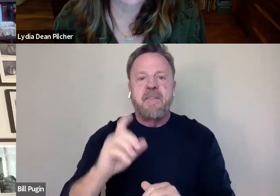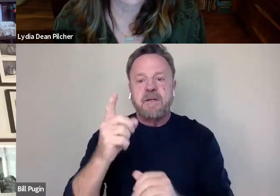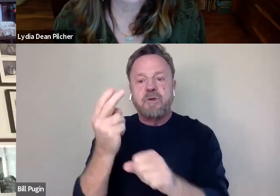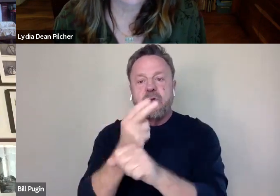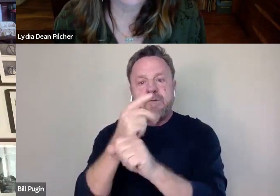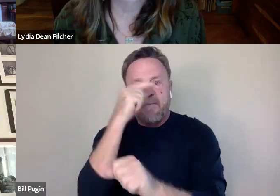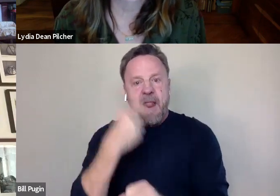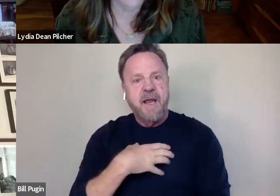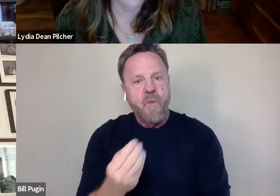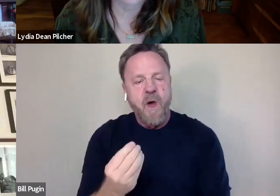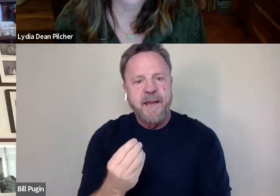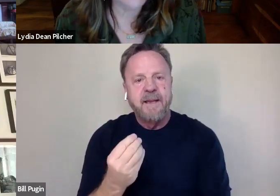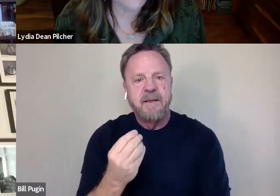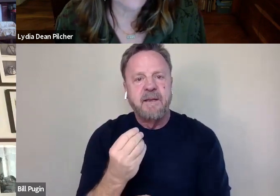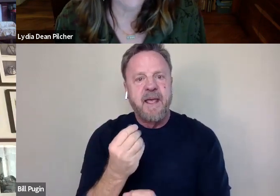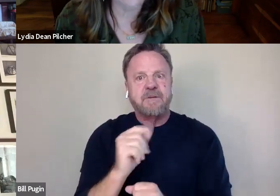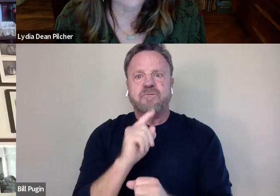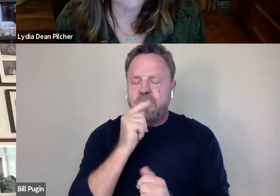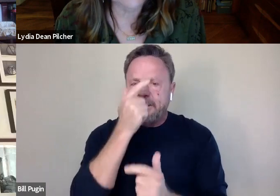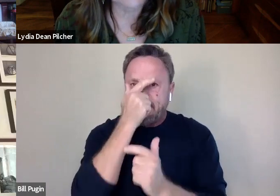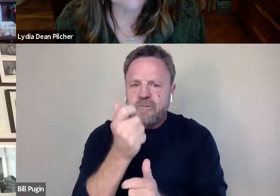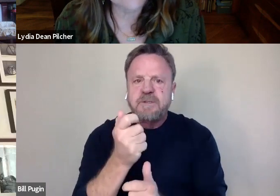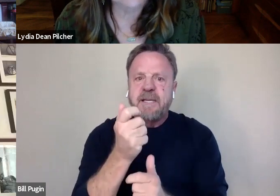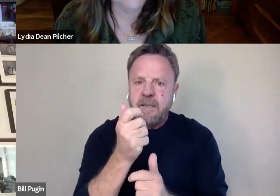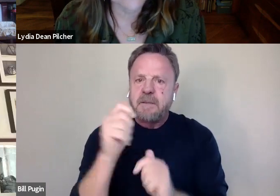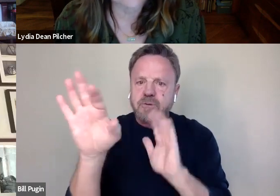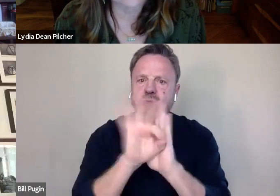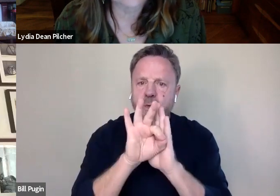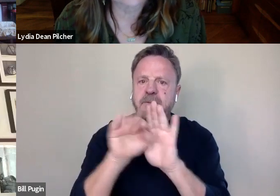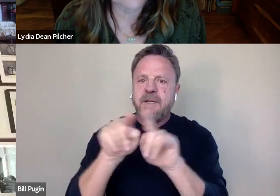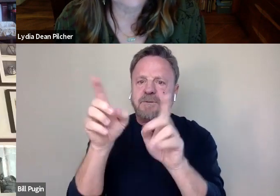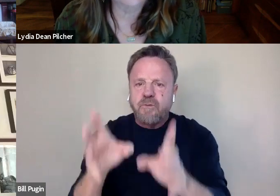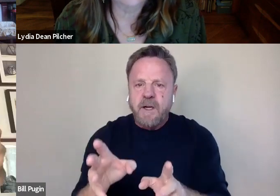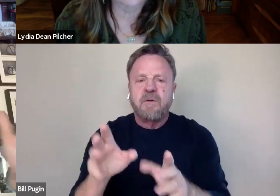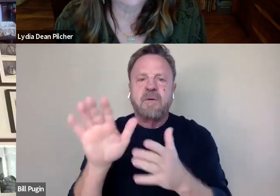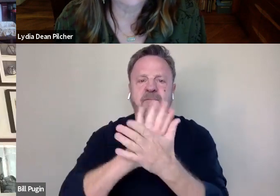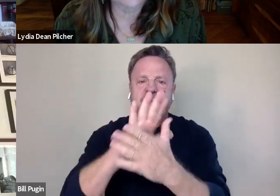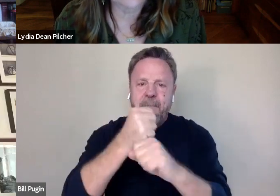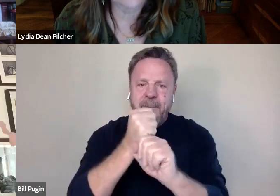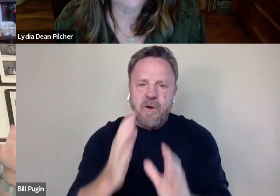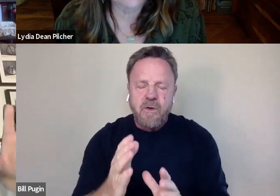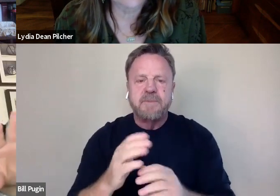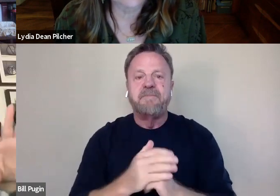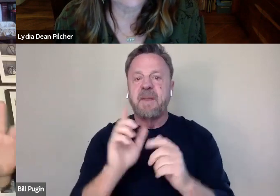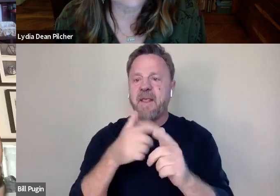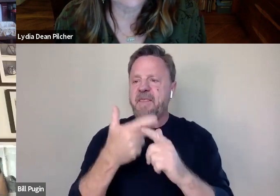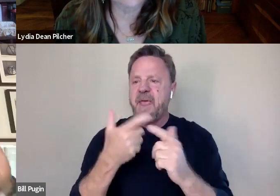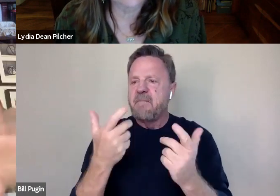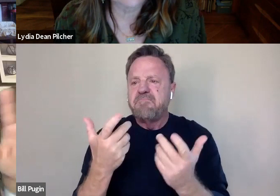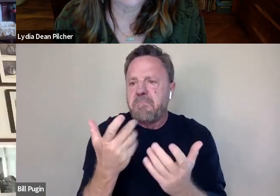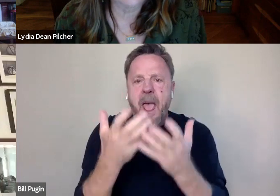black and white, which is very interesting choice as a director, as a filmmaker. And then to what degree